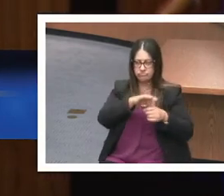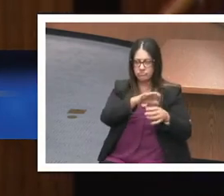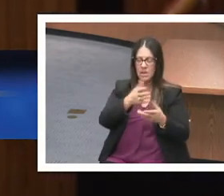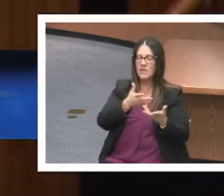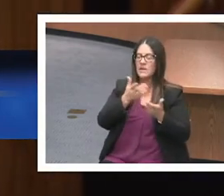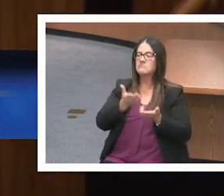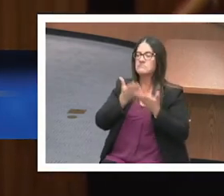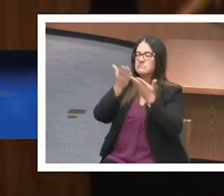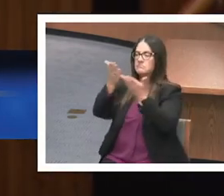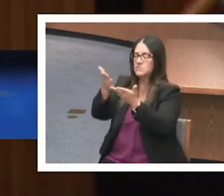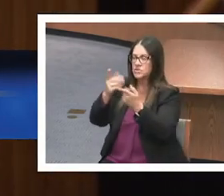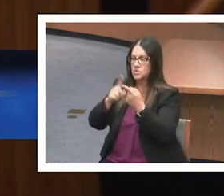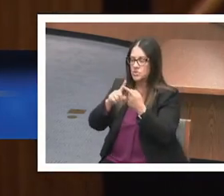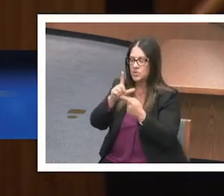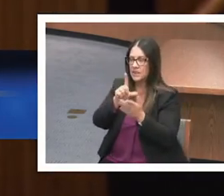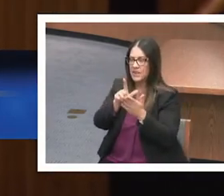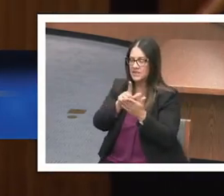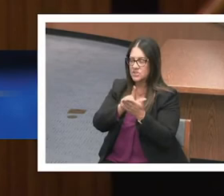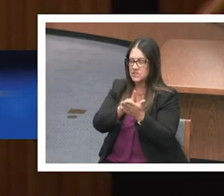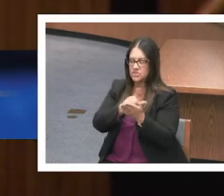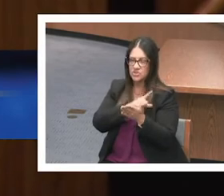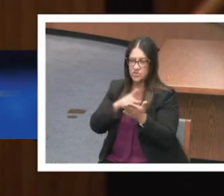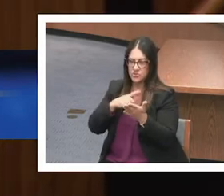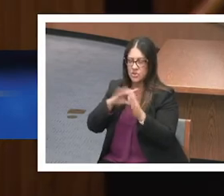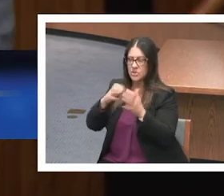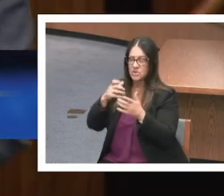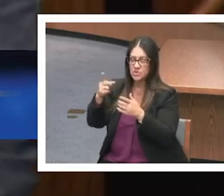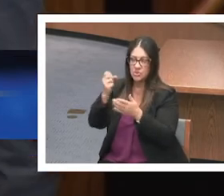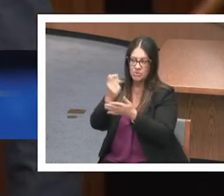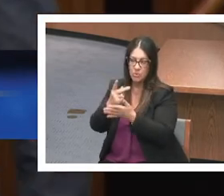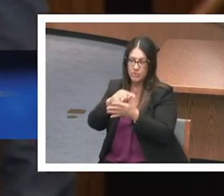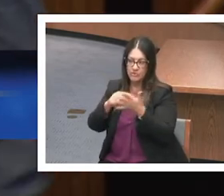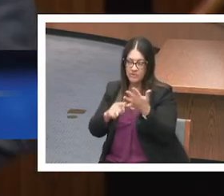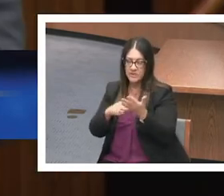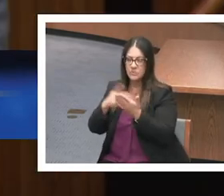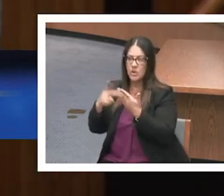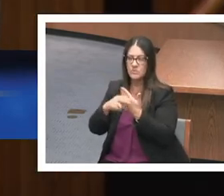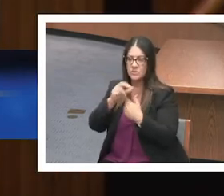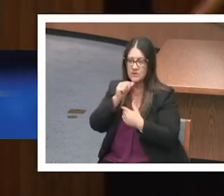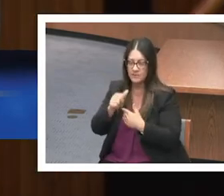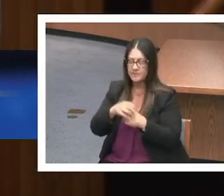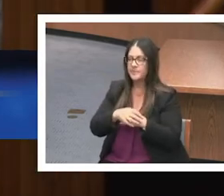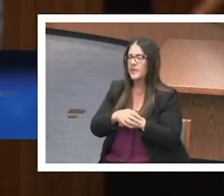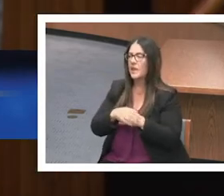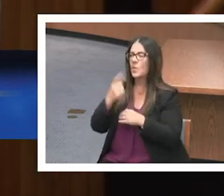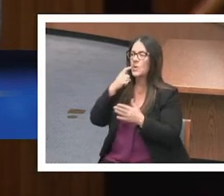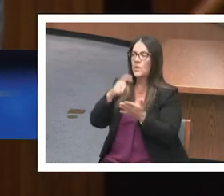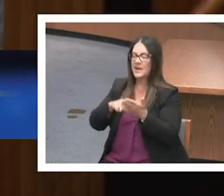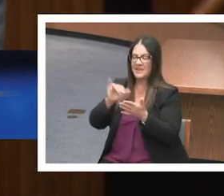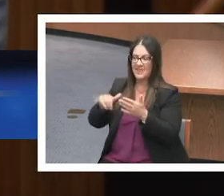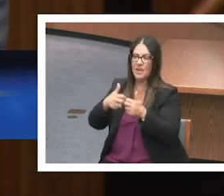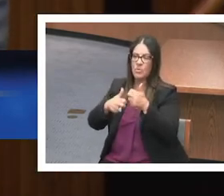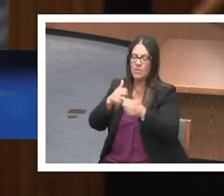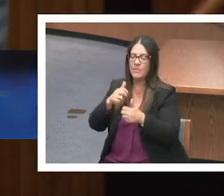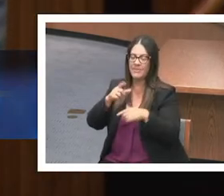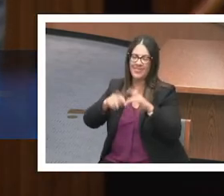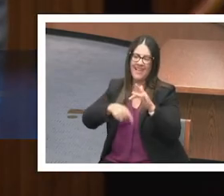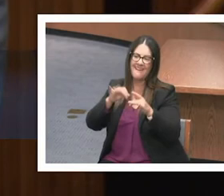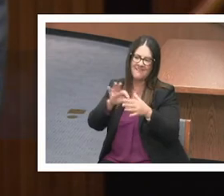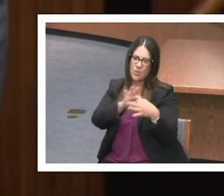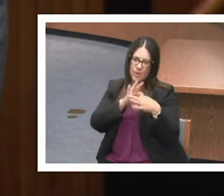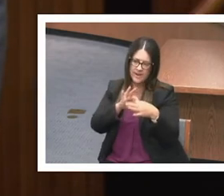for consideration and approval of these programs. So I would say we recognize the problem of that lack of coordination